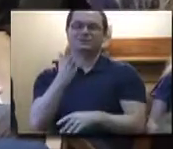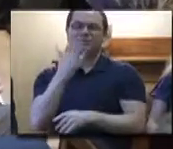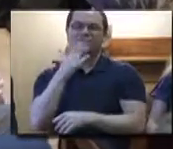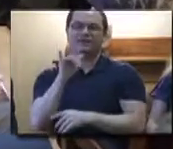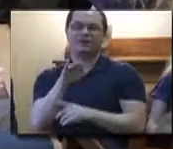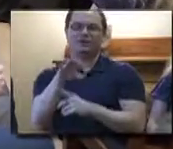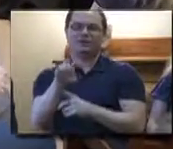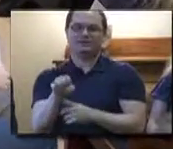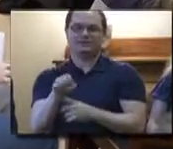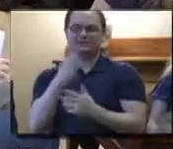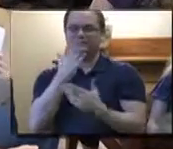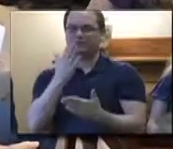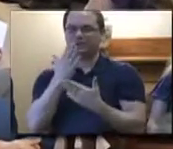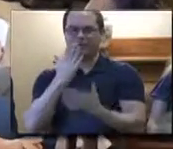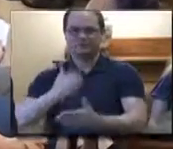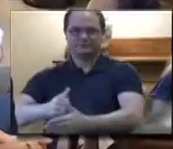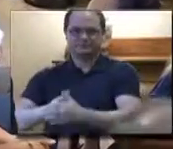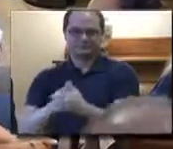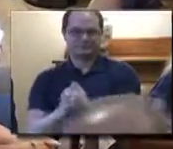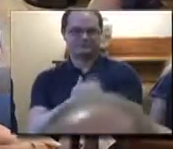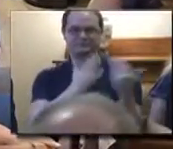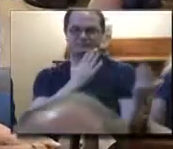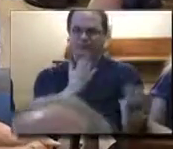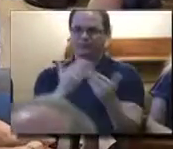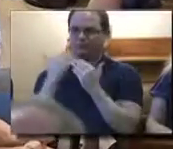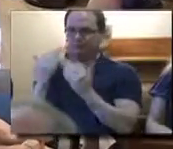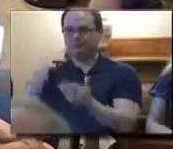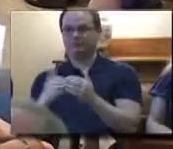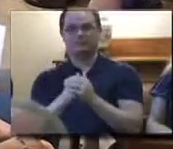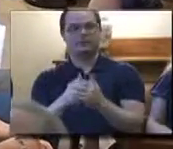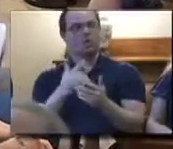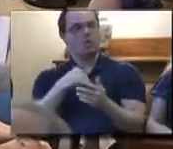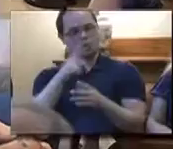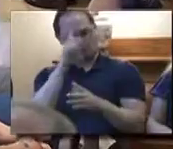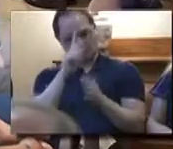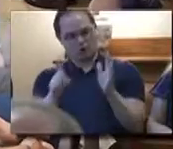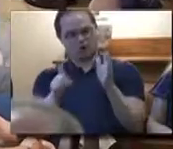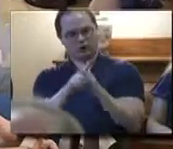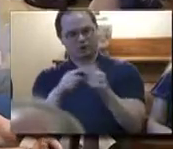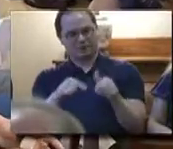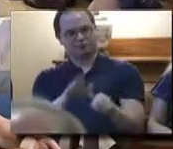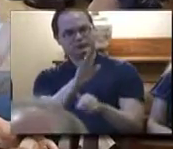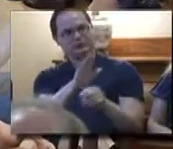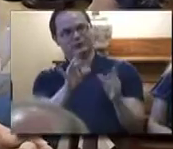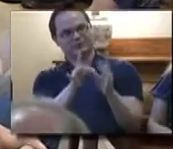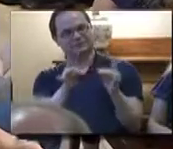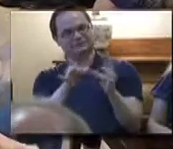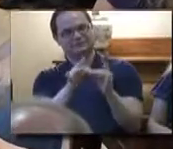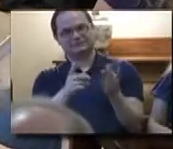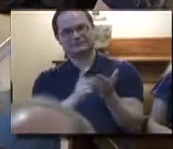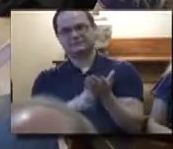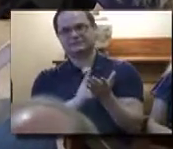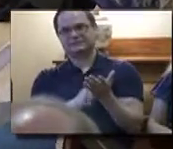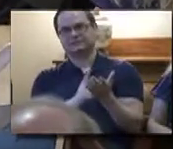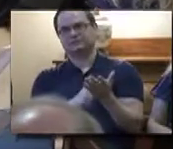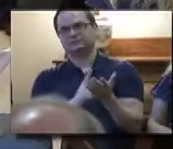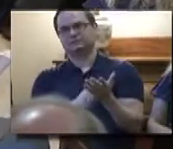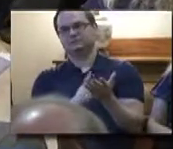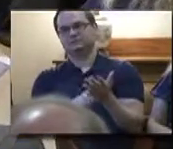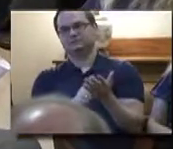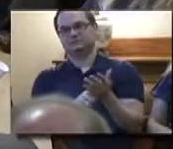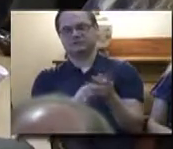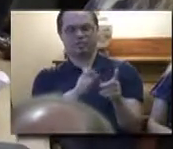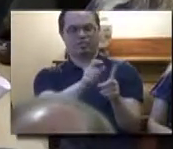Jesse, thank you. And what occurred to me in your talk, in your discussion, was that